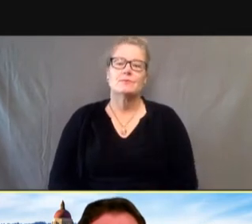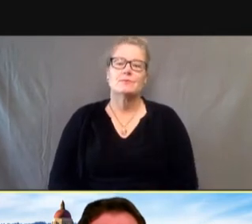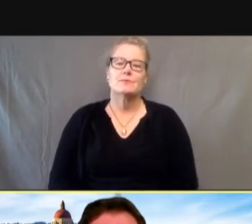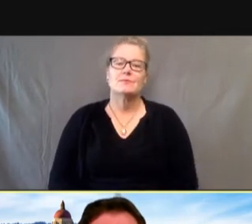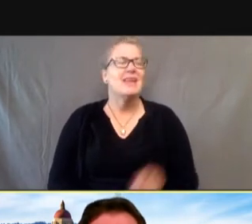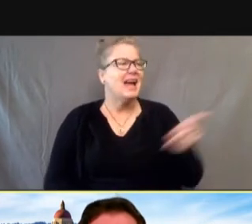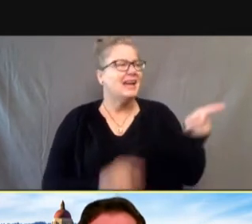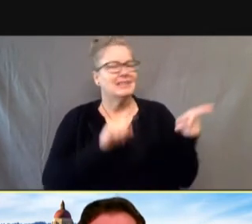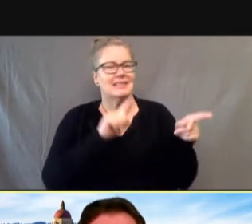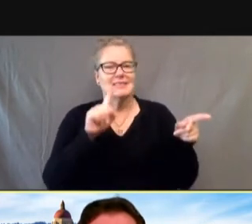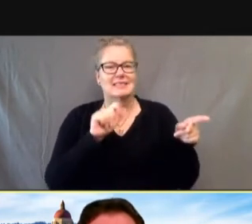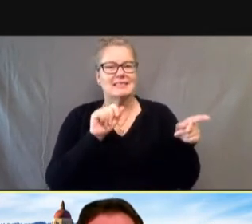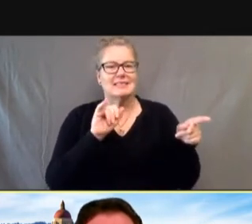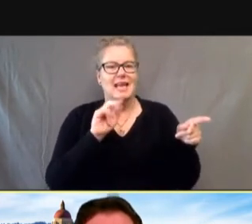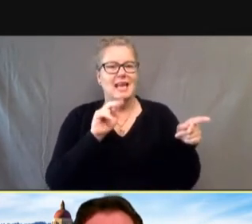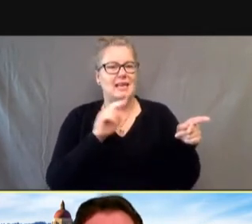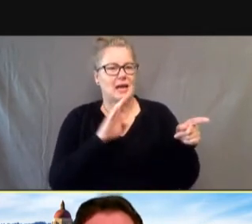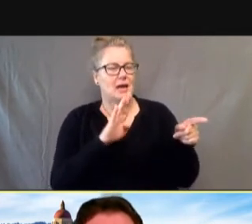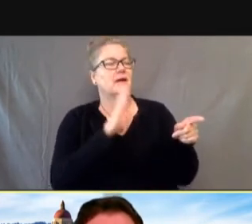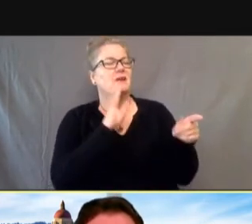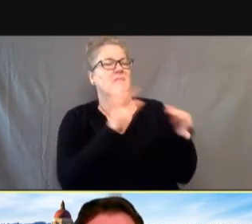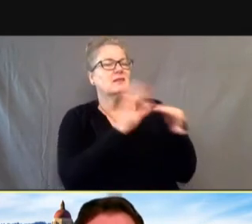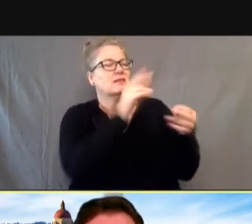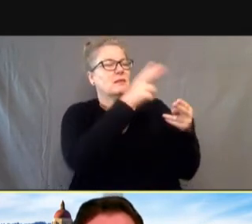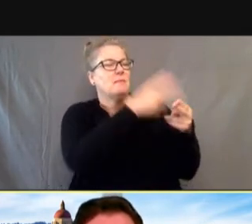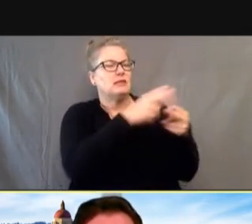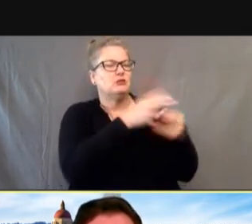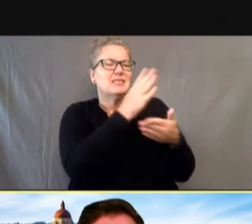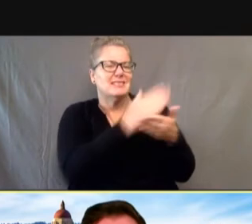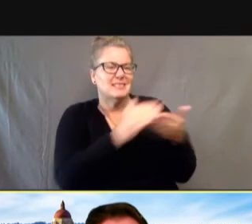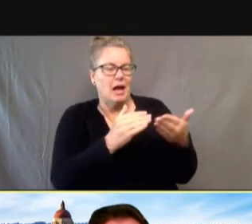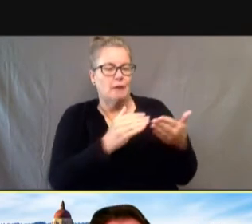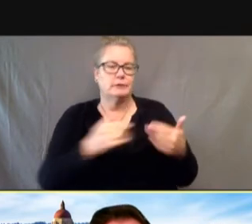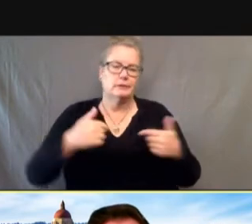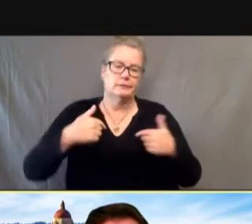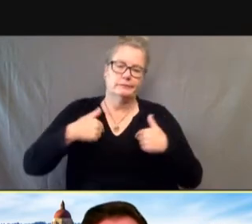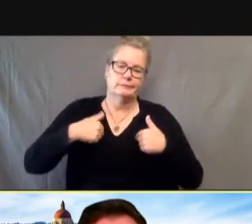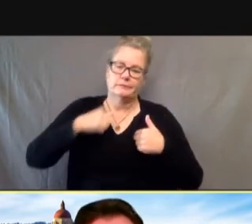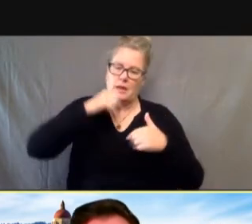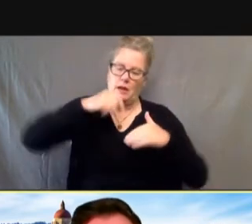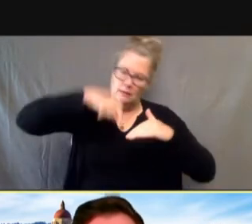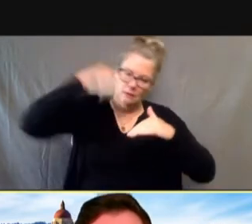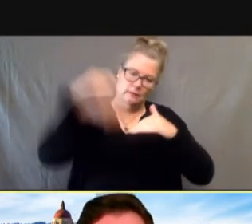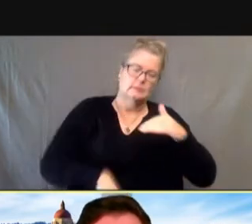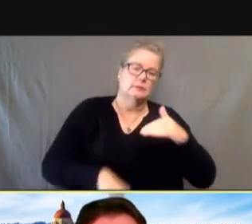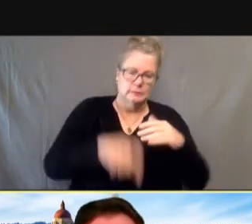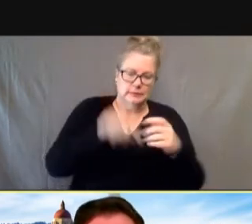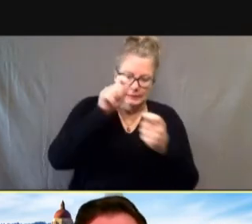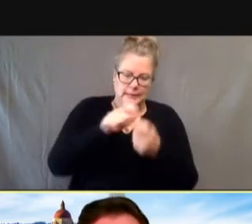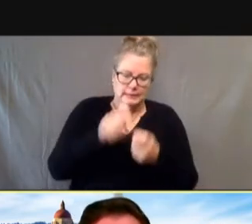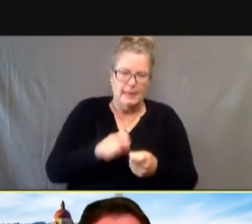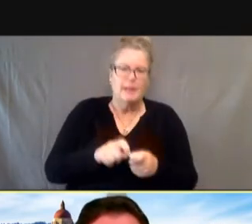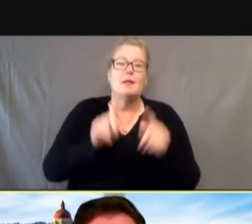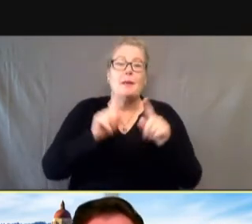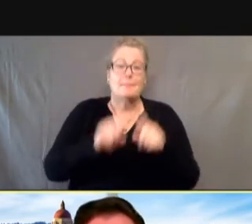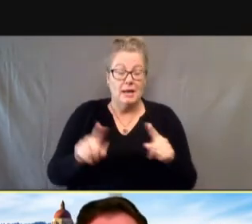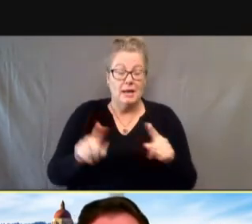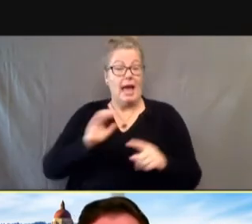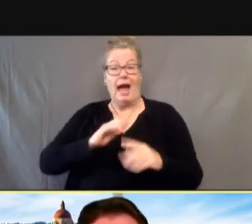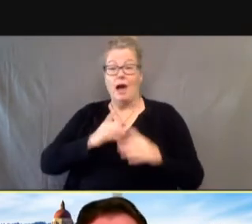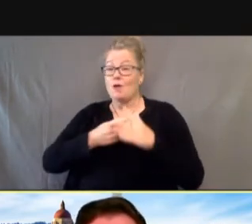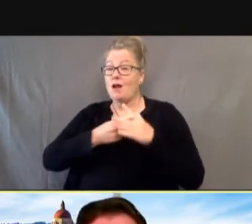touched on some of these things already, so I'm not going to go into like a whole lot of detail, but we had our launch event